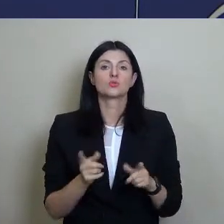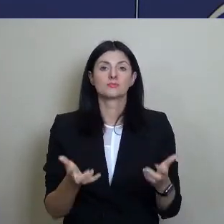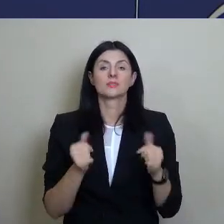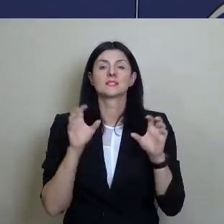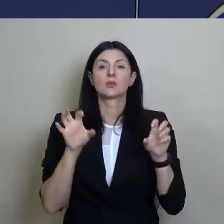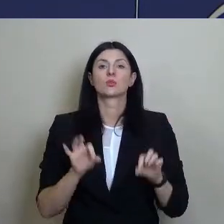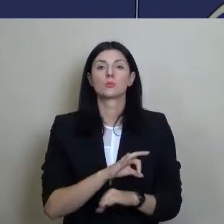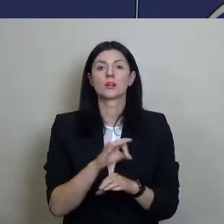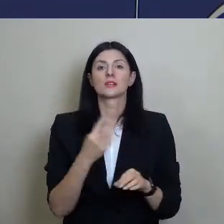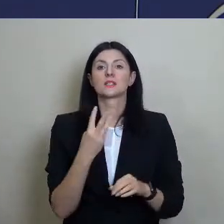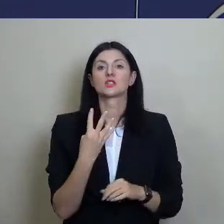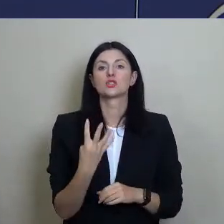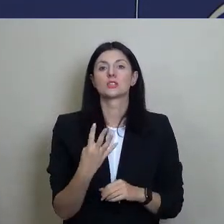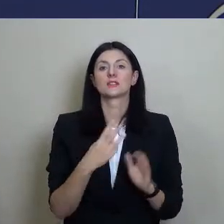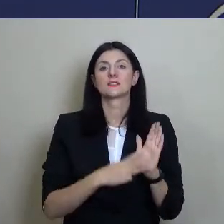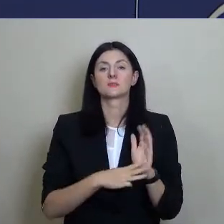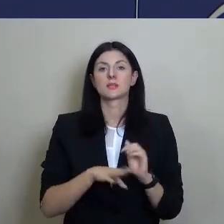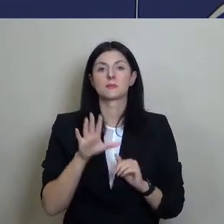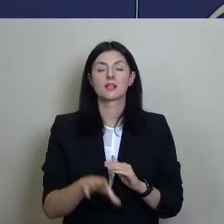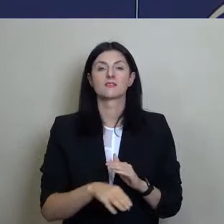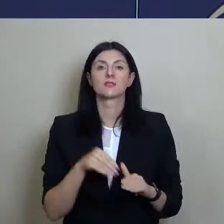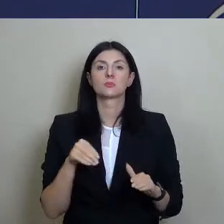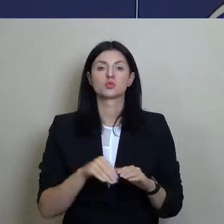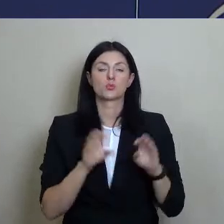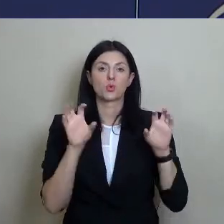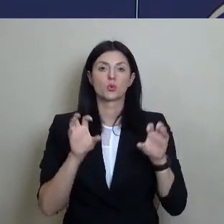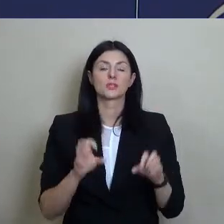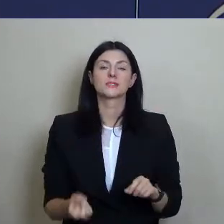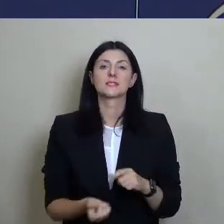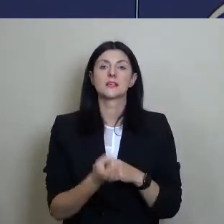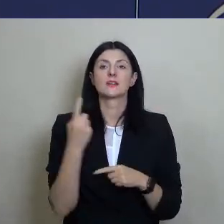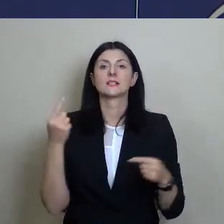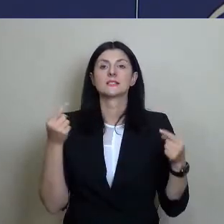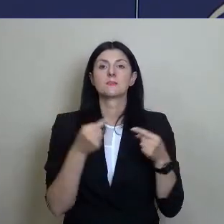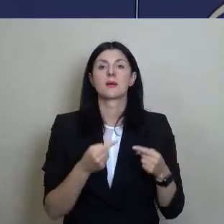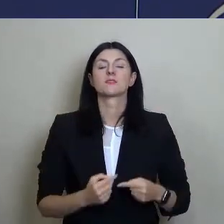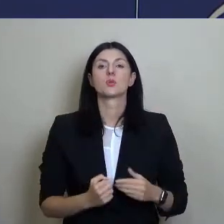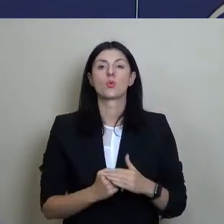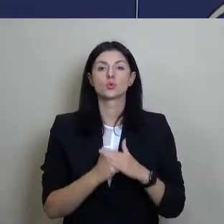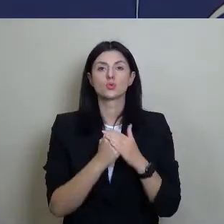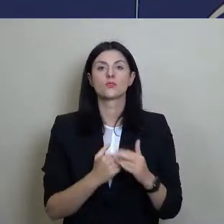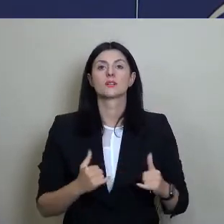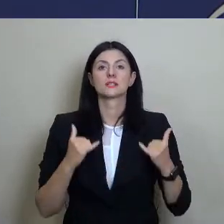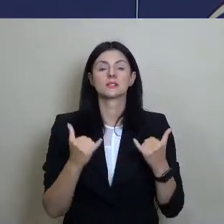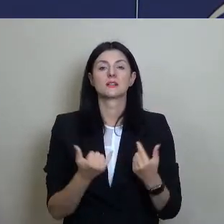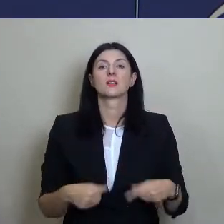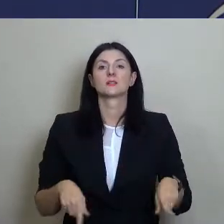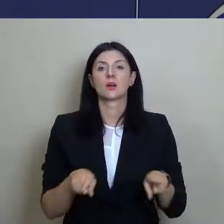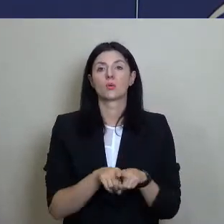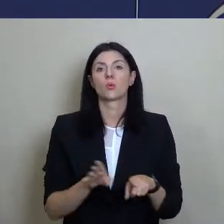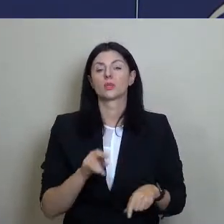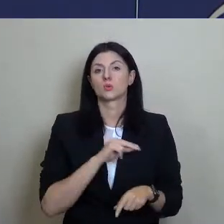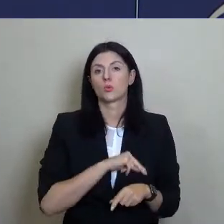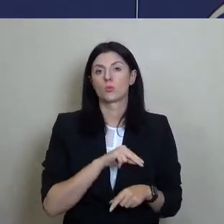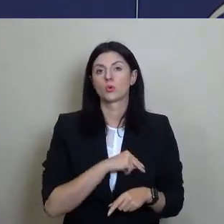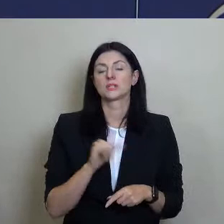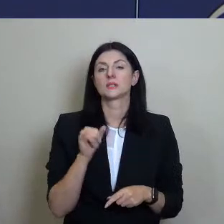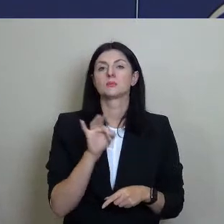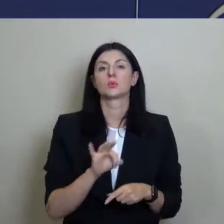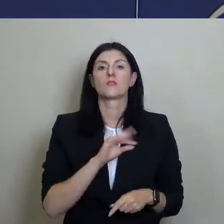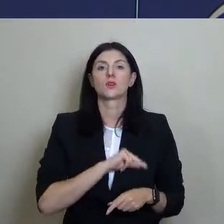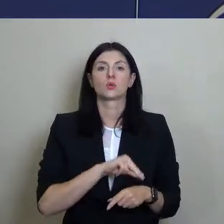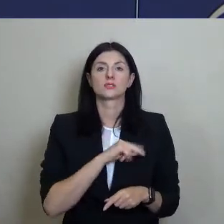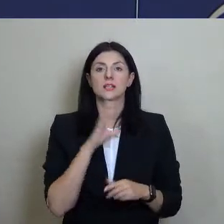tools. And the 3485 draft law actually envisages a certain basis for this